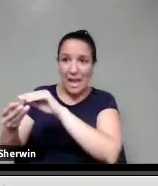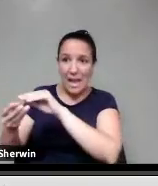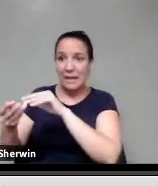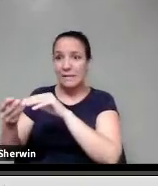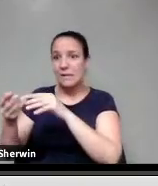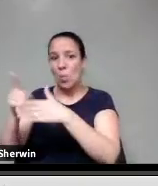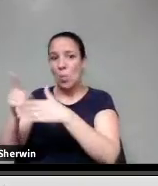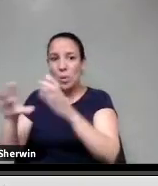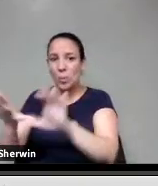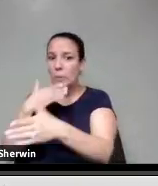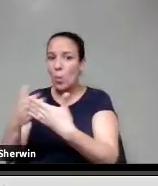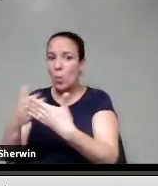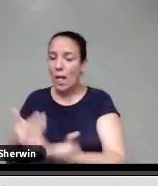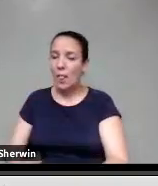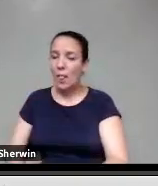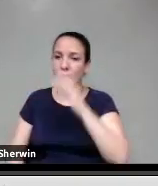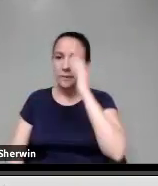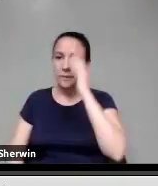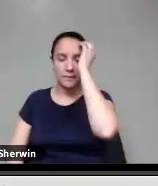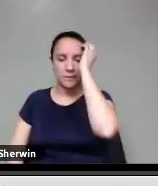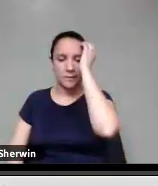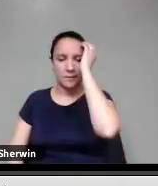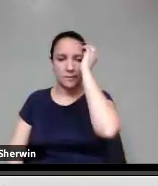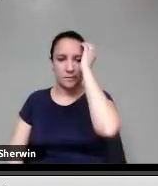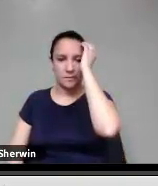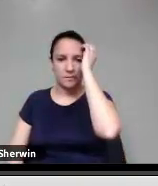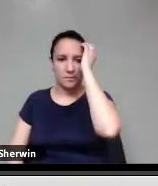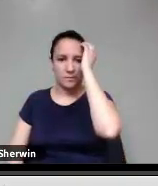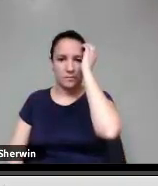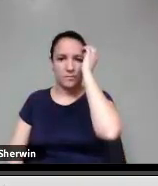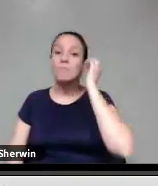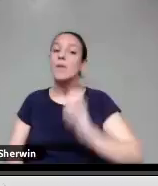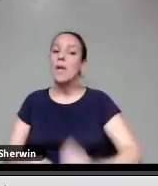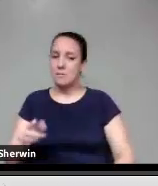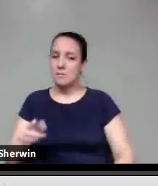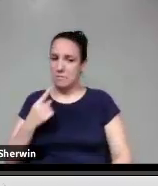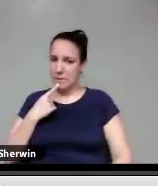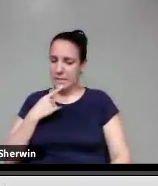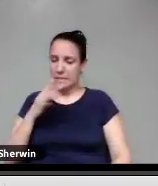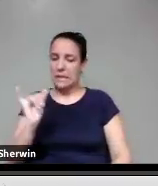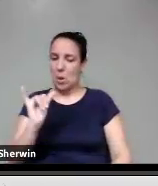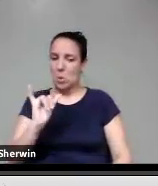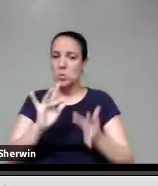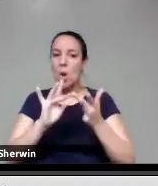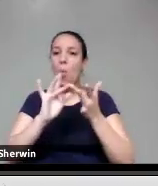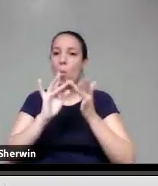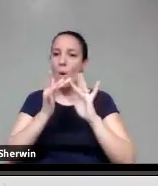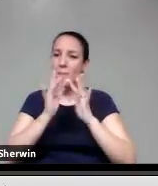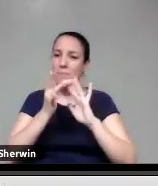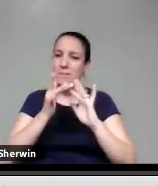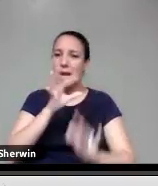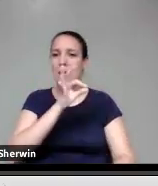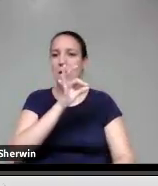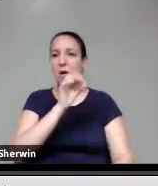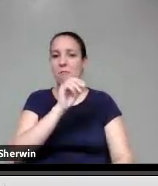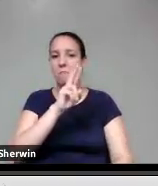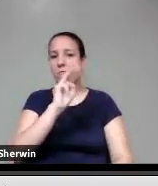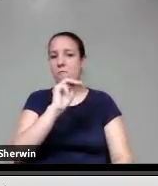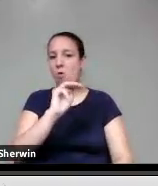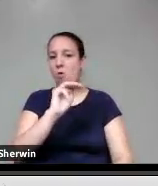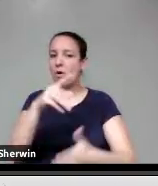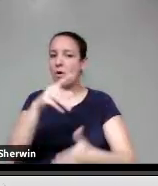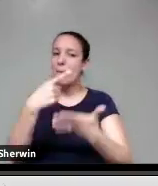very helpful for you. And as someone said earlier, a website, forum, blog, something,